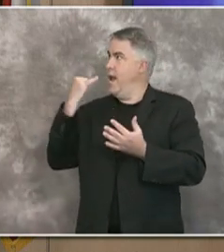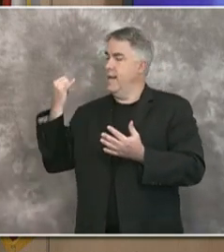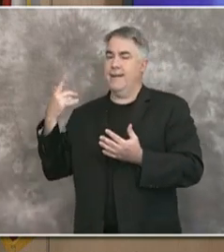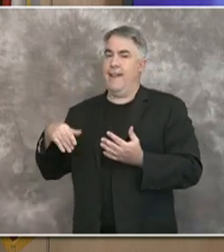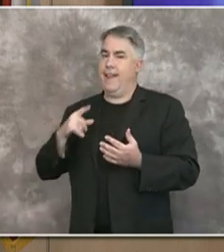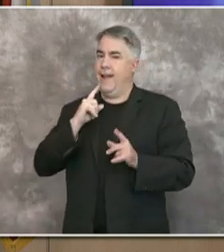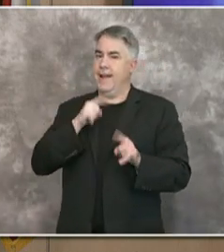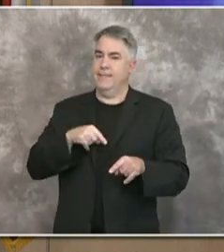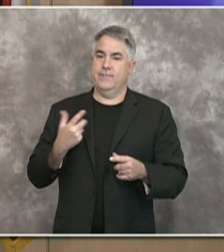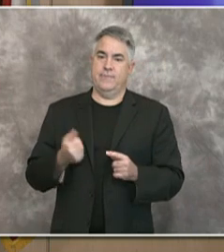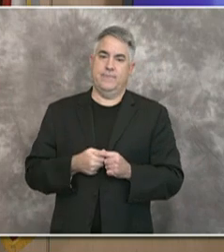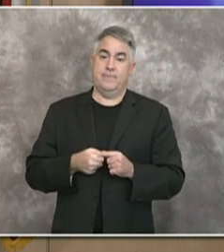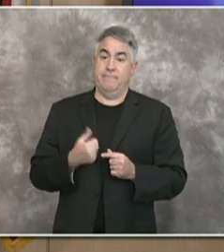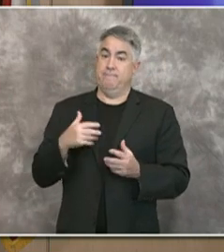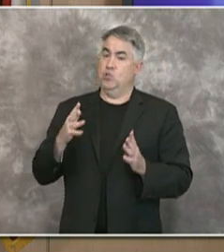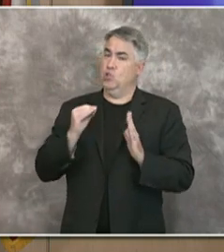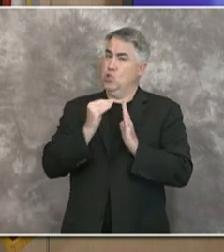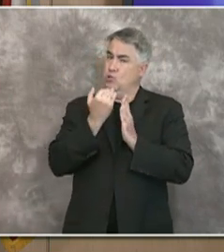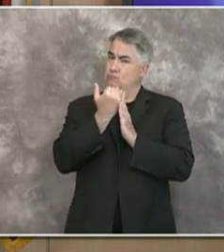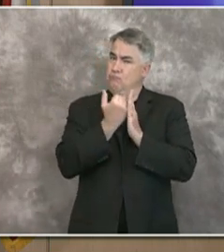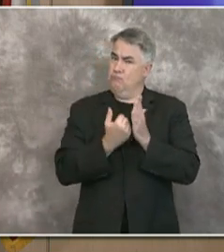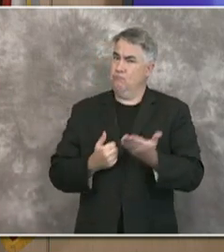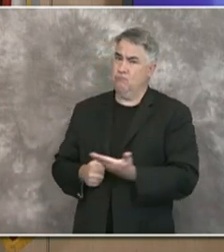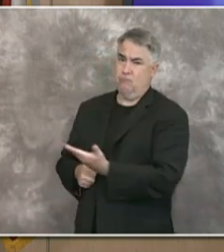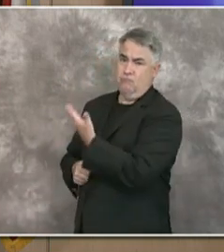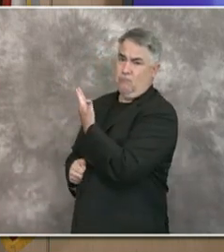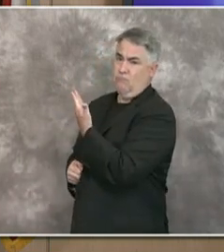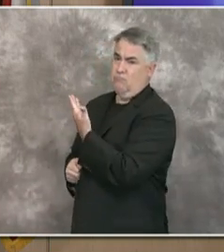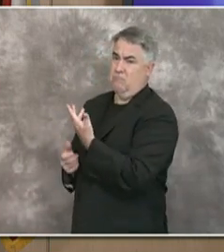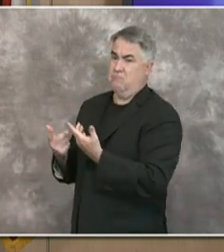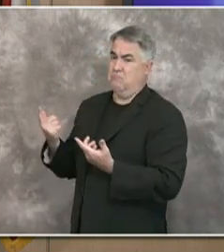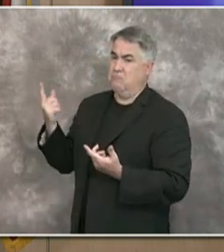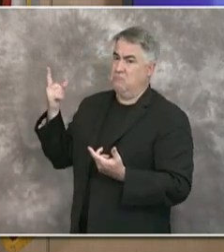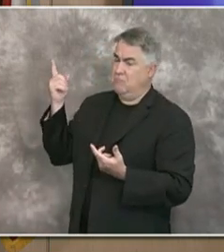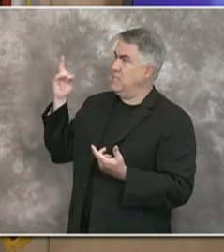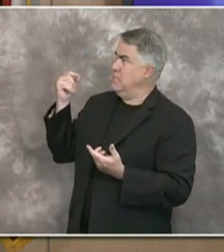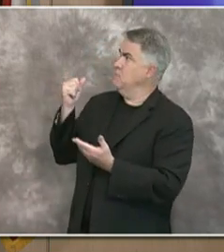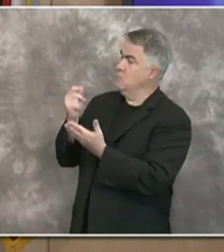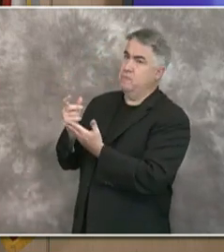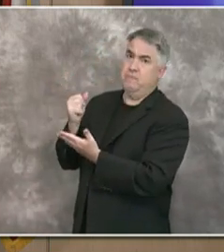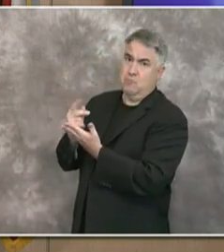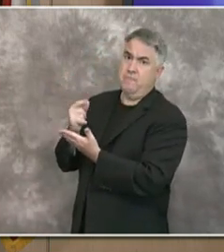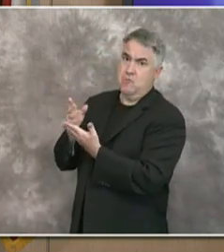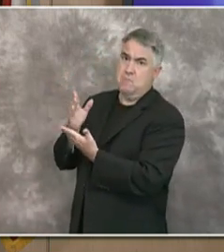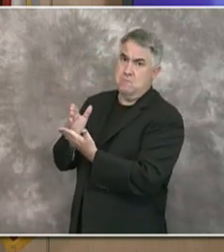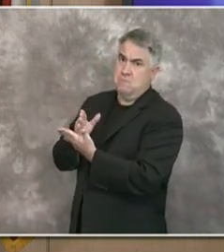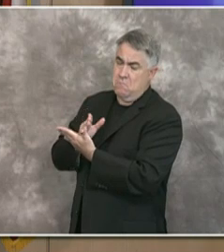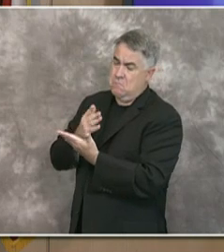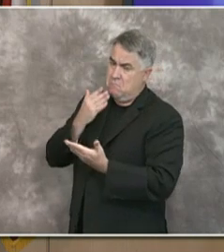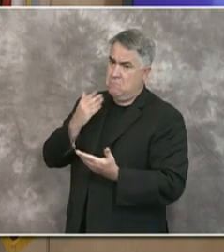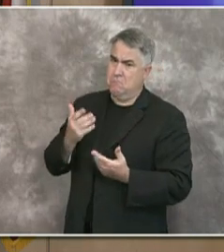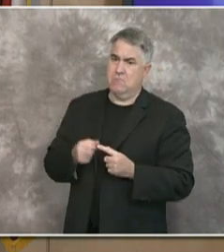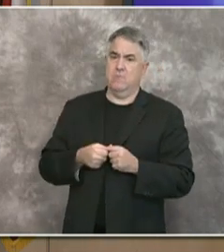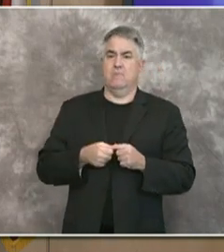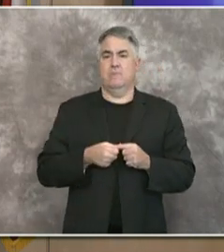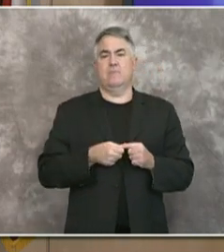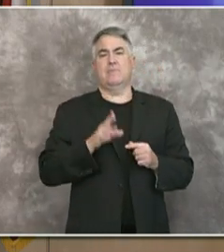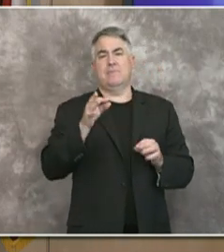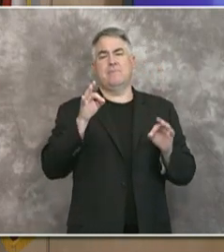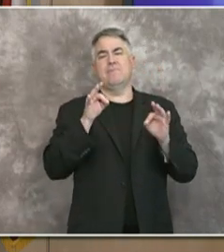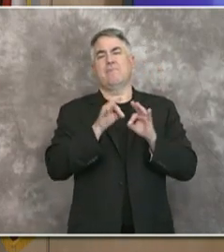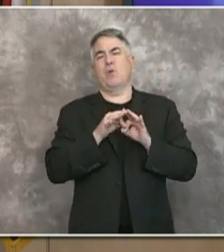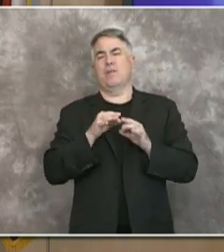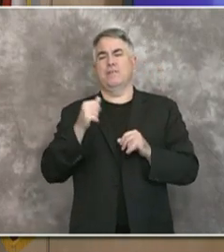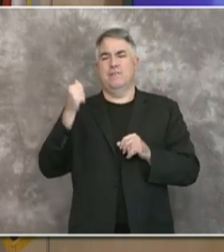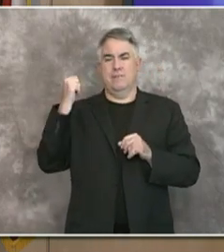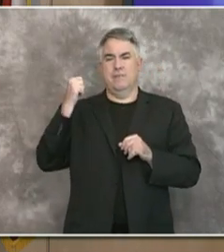in our request. And so, you know, barring word coming back about a pilot, then we will continue to advance. I also think it's important to note, Danny, how far we've